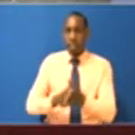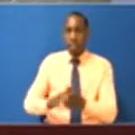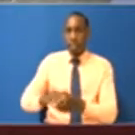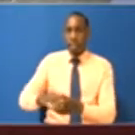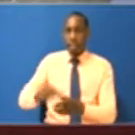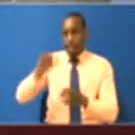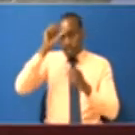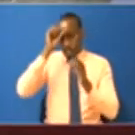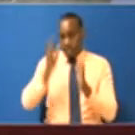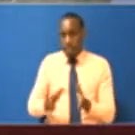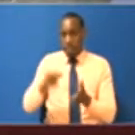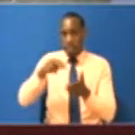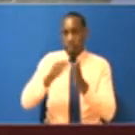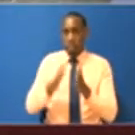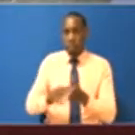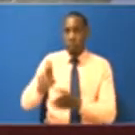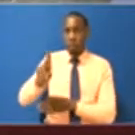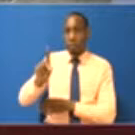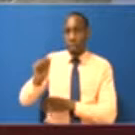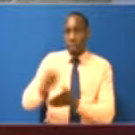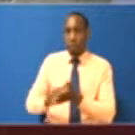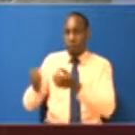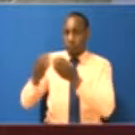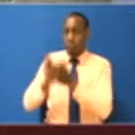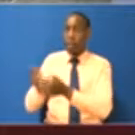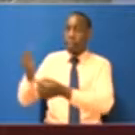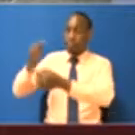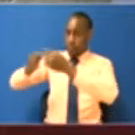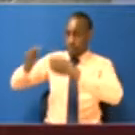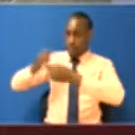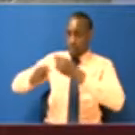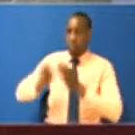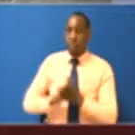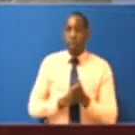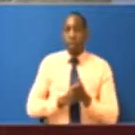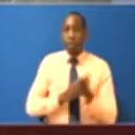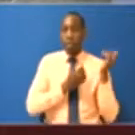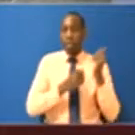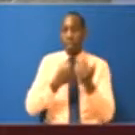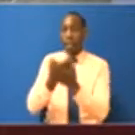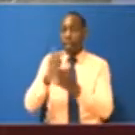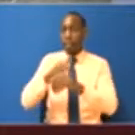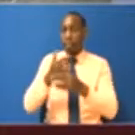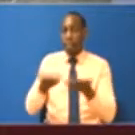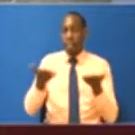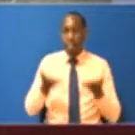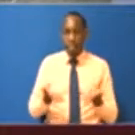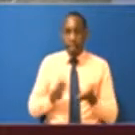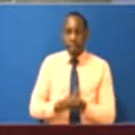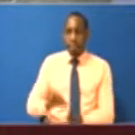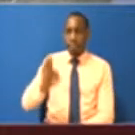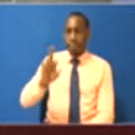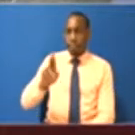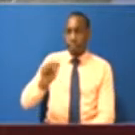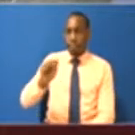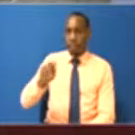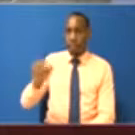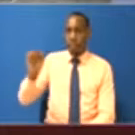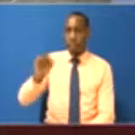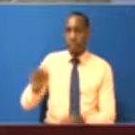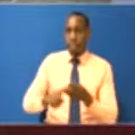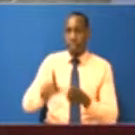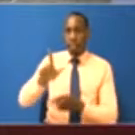material seat on a uda ticket we have been told he is on his way we expect his arrival any minute now francis kashuri leila mohammed on